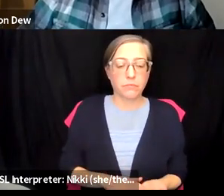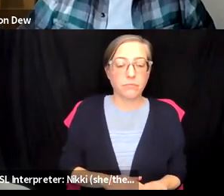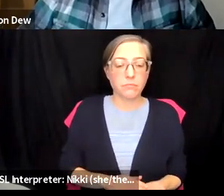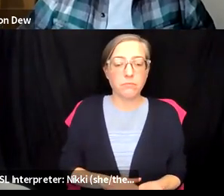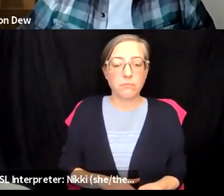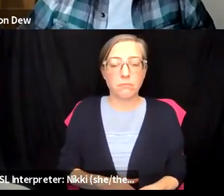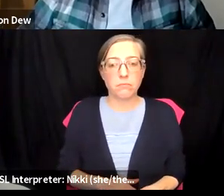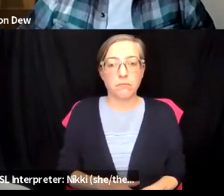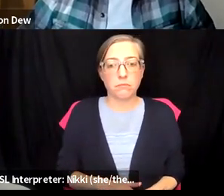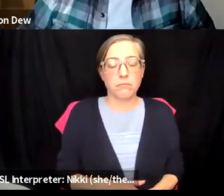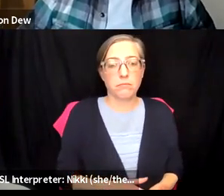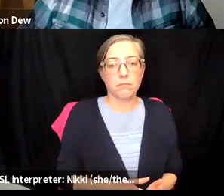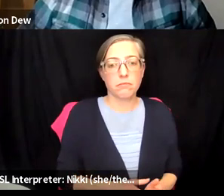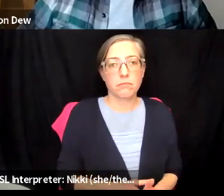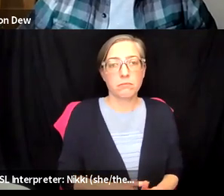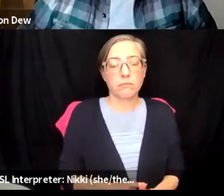provide.